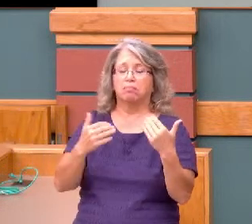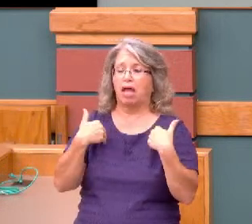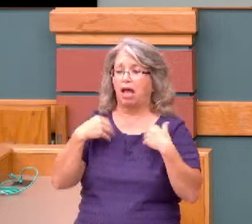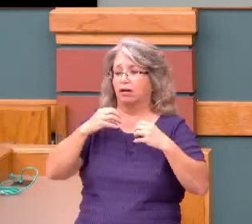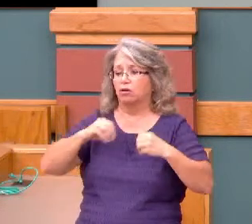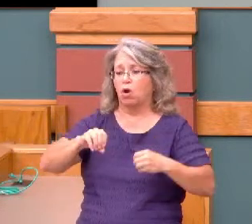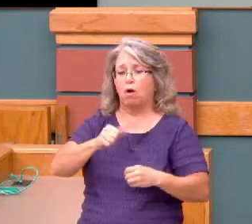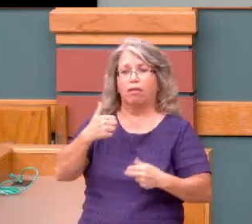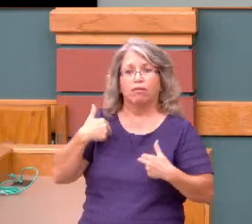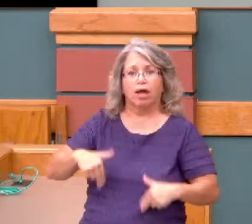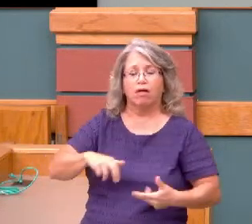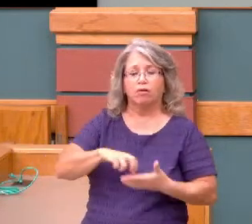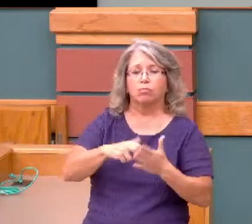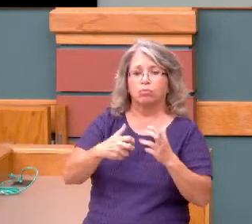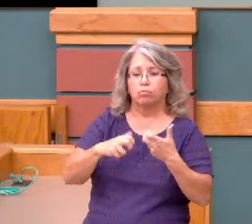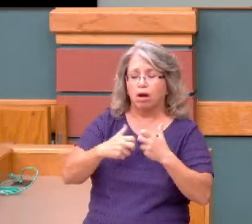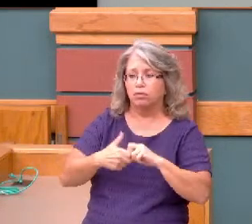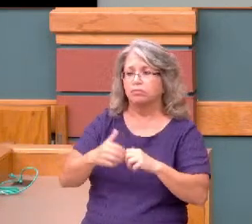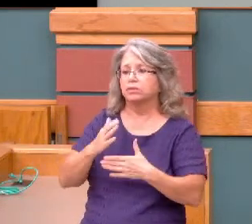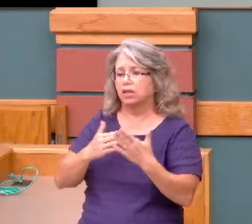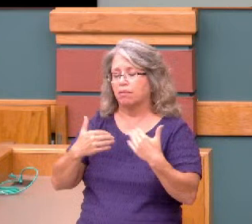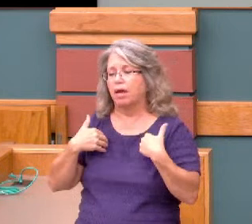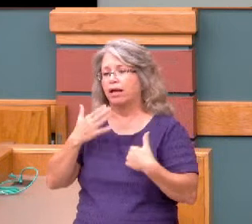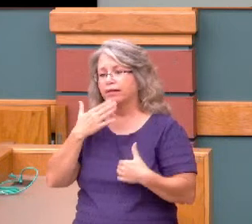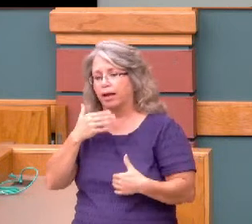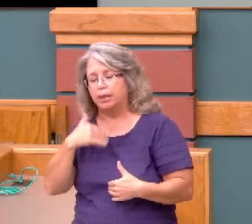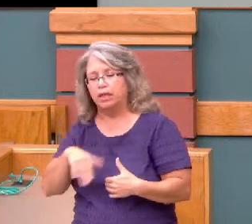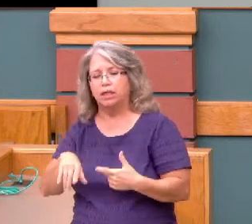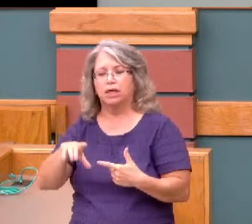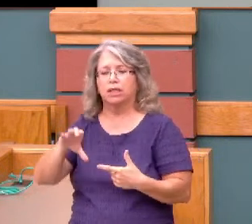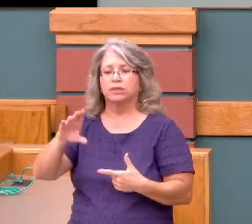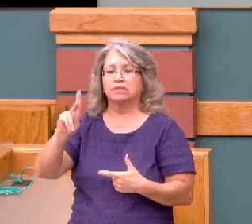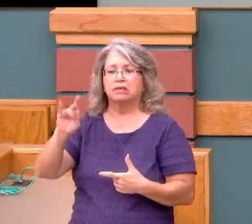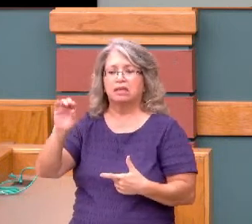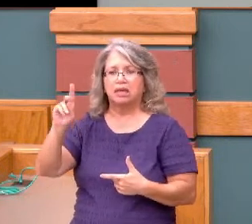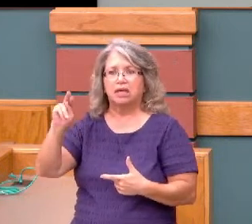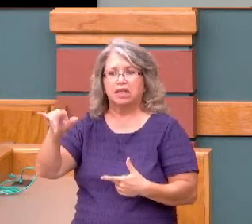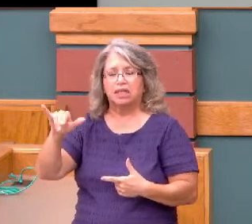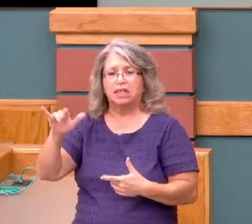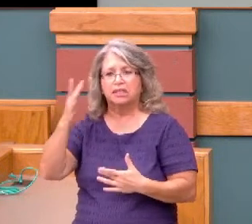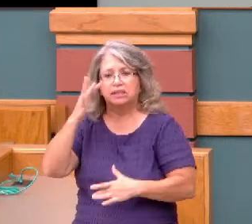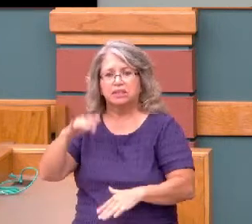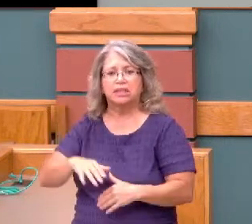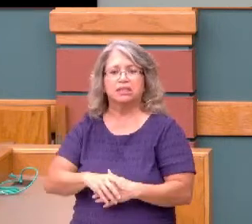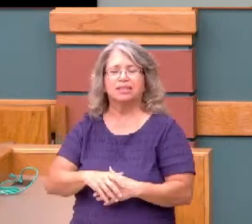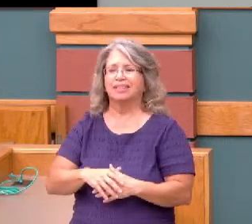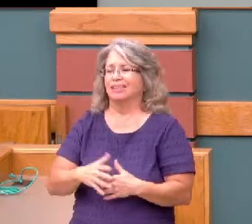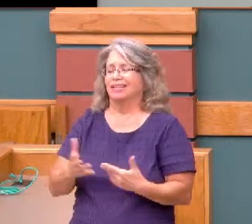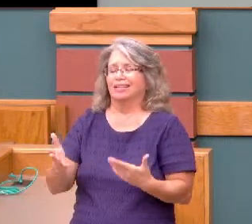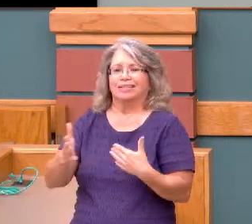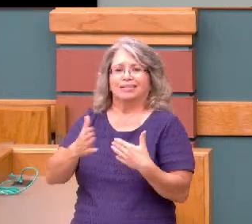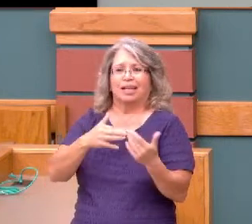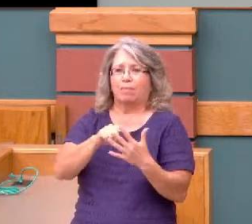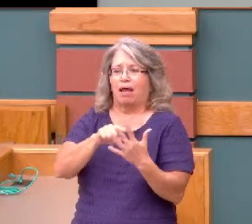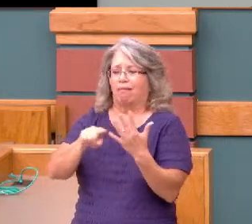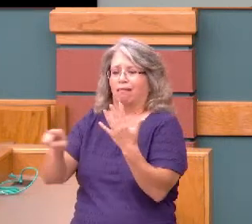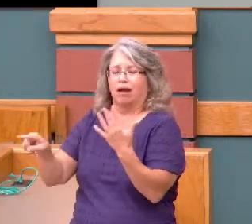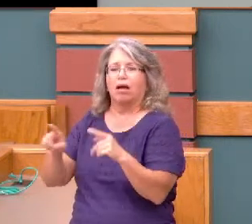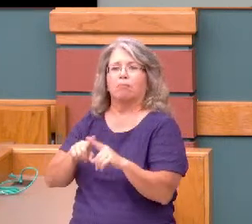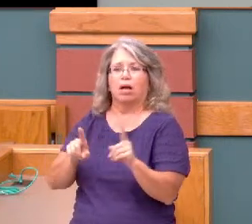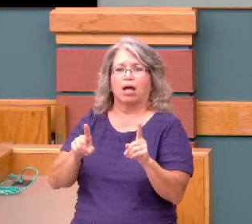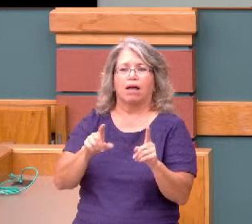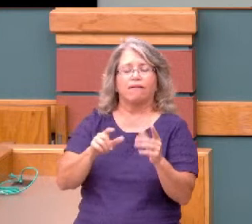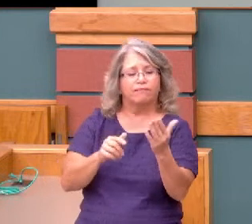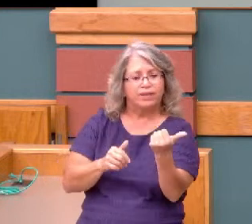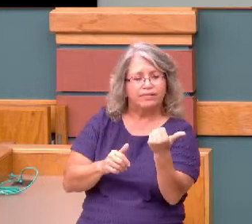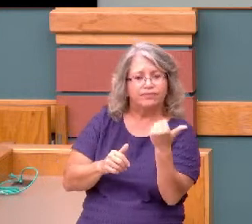obesity, COPD, chronic kidney disease. Regardless, these are 15 family members, 15 community members